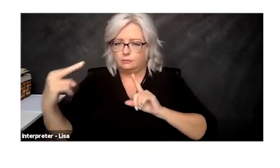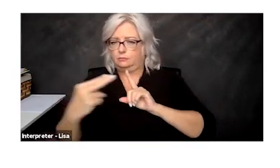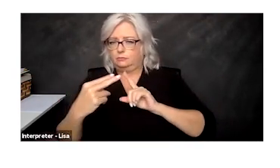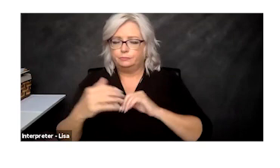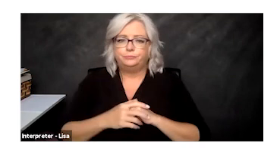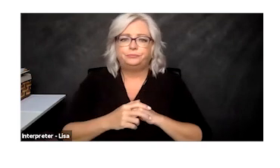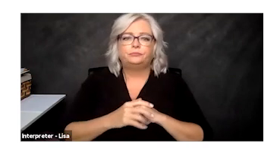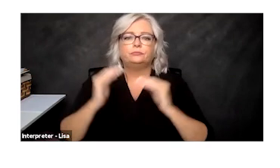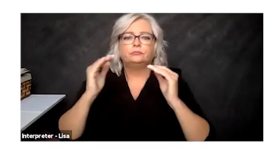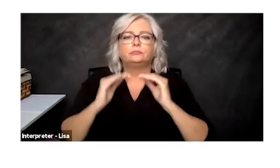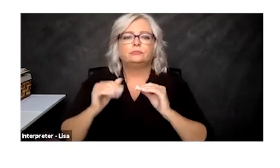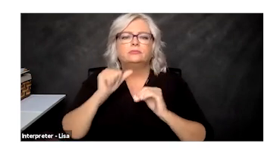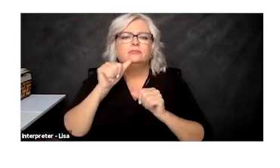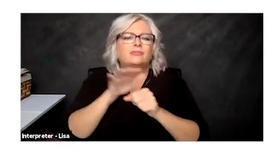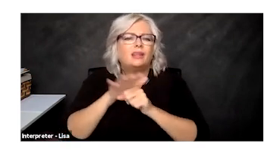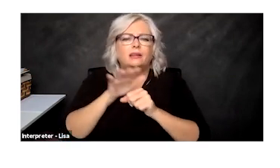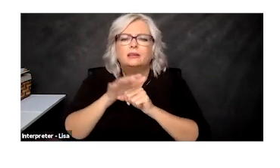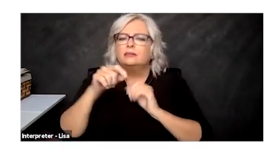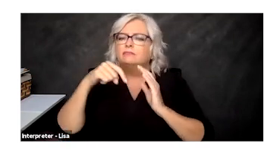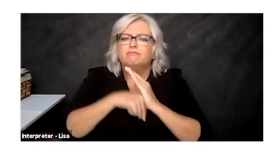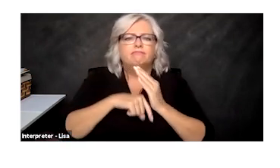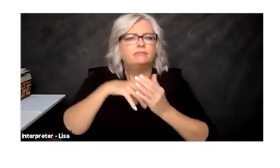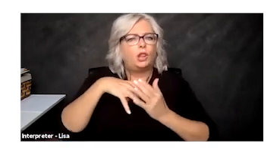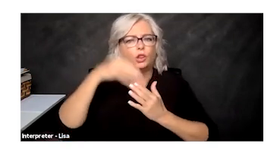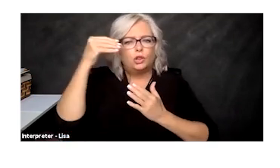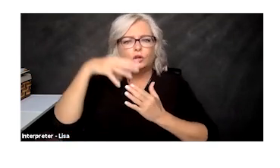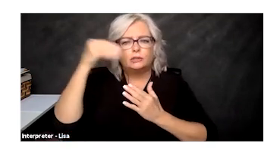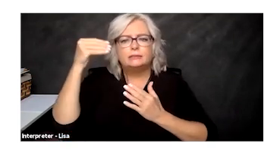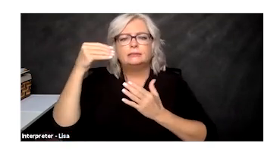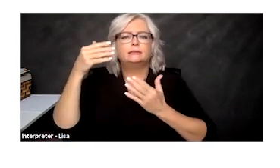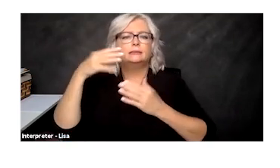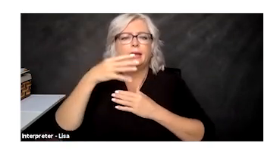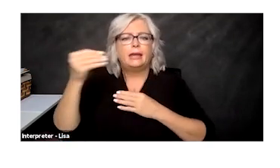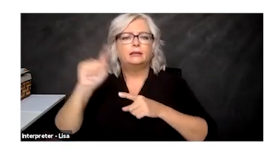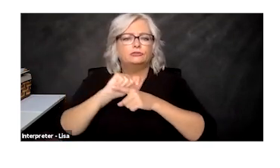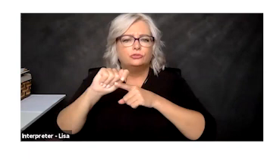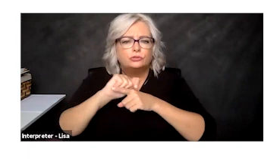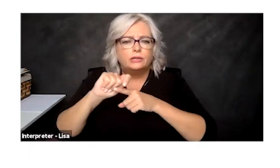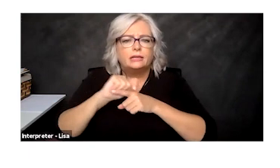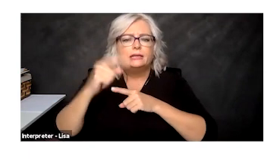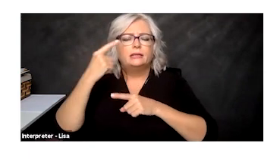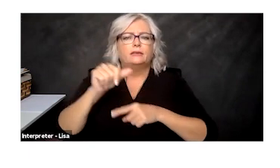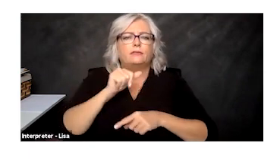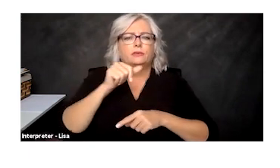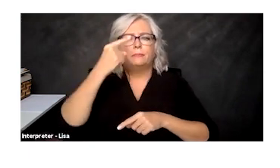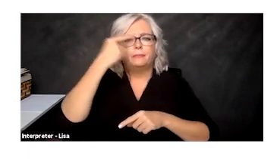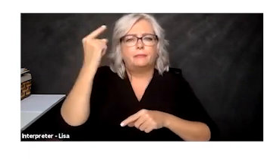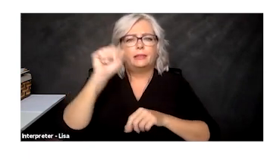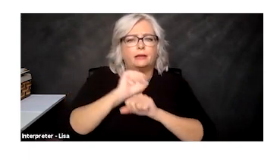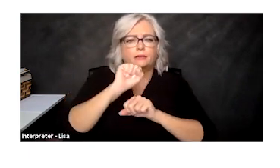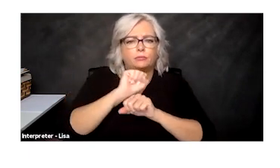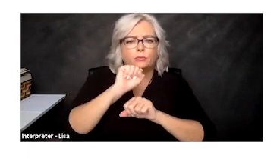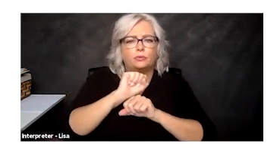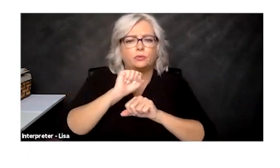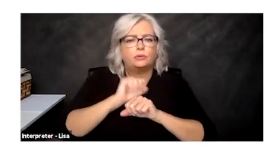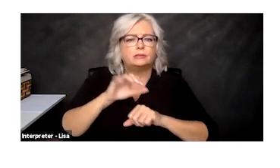on deeper learning and anti-racist training for non-Black employees, which can lead to harm for Black employees, even as the company attempts